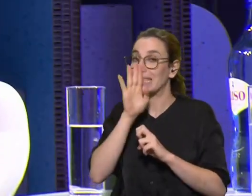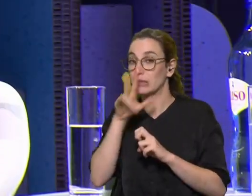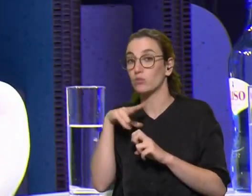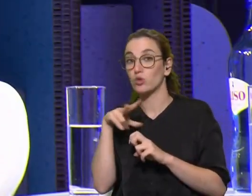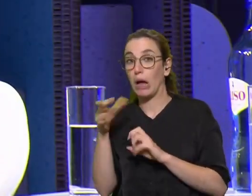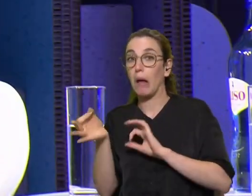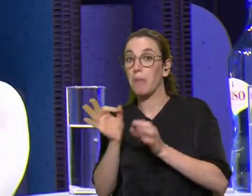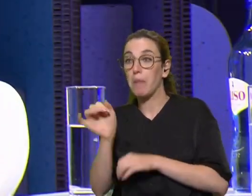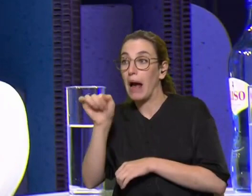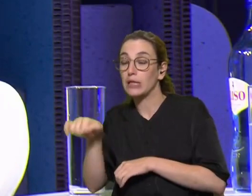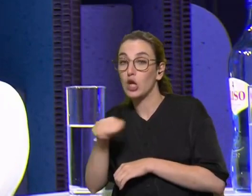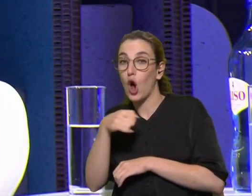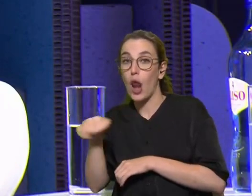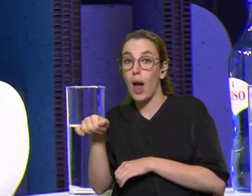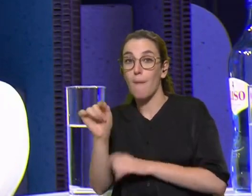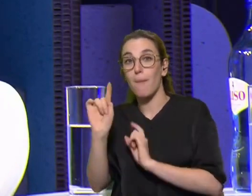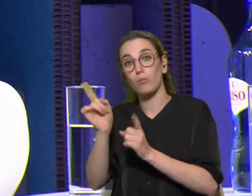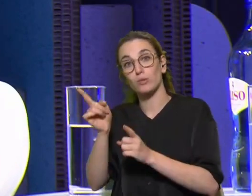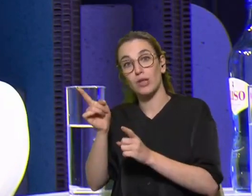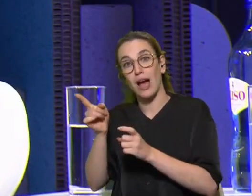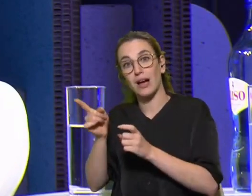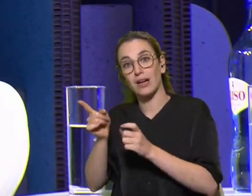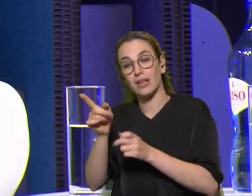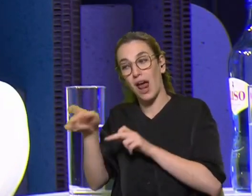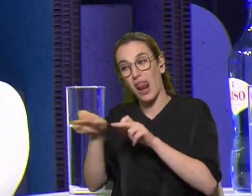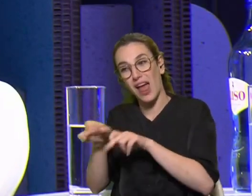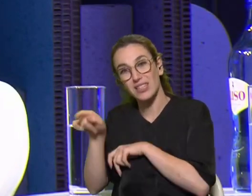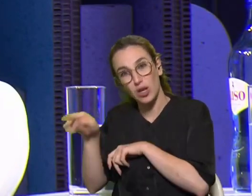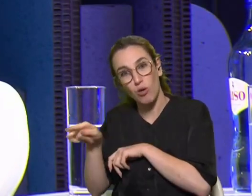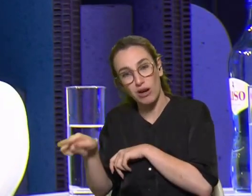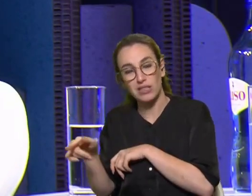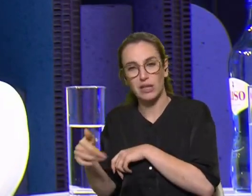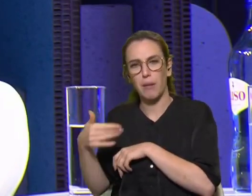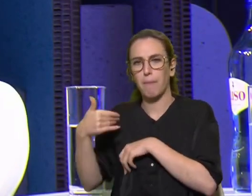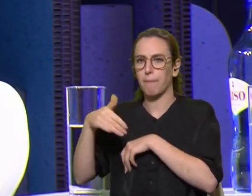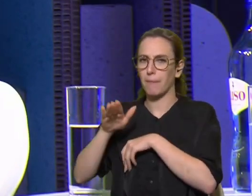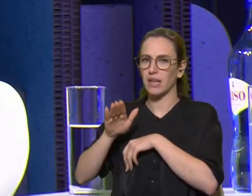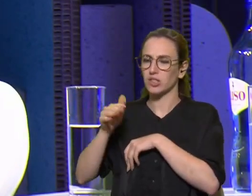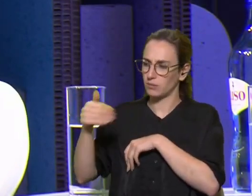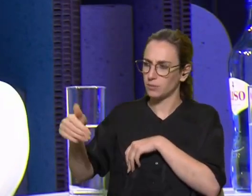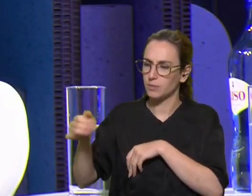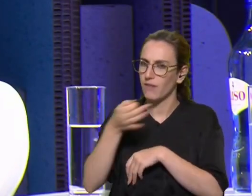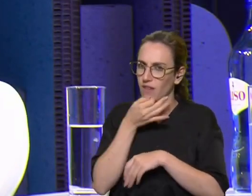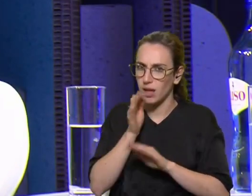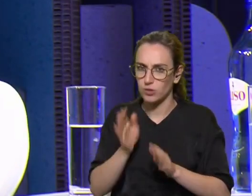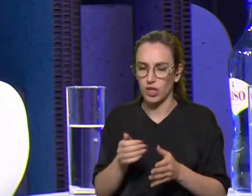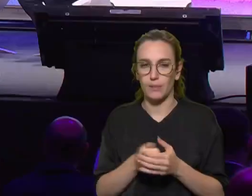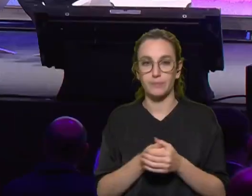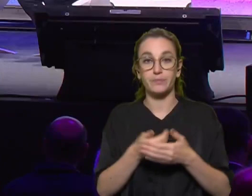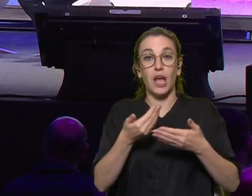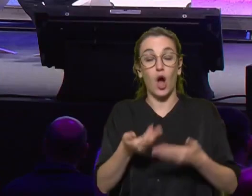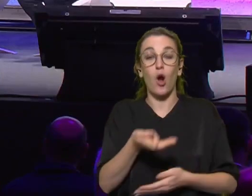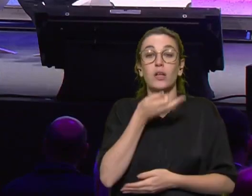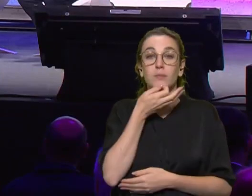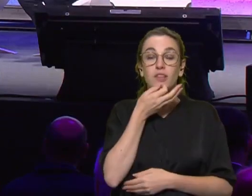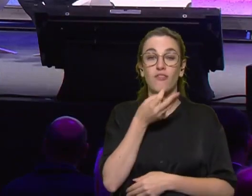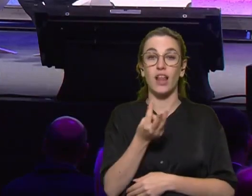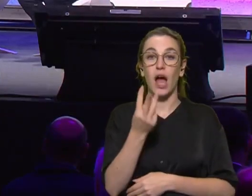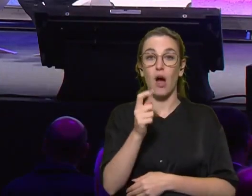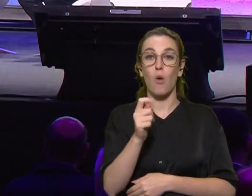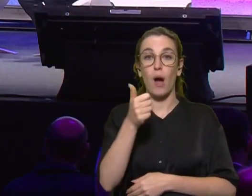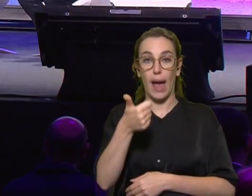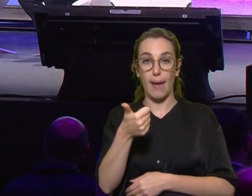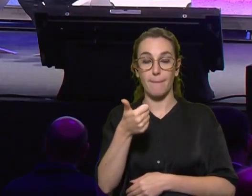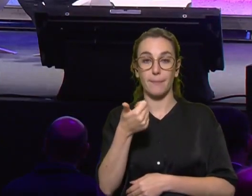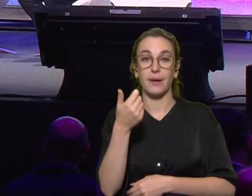to be part of this race? But let's go around. We'll talk about this in a minute. And so,